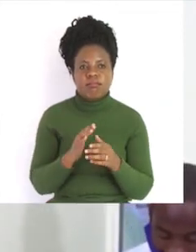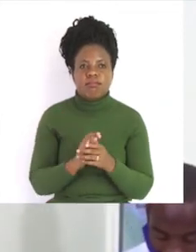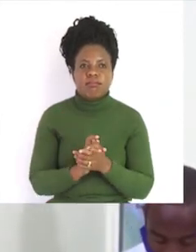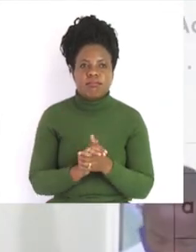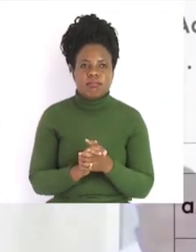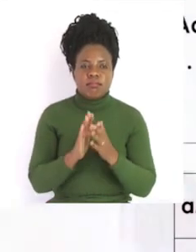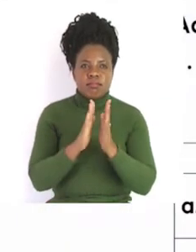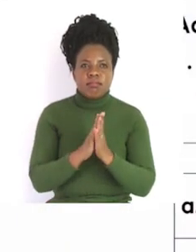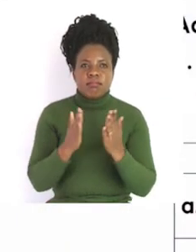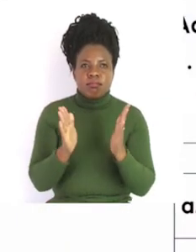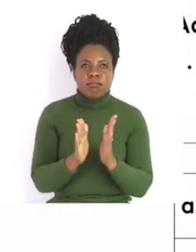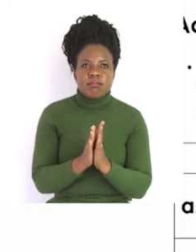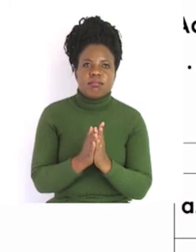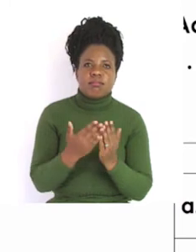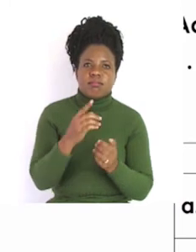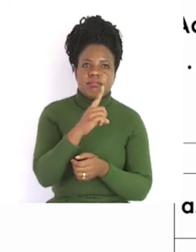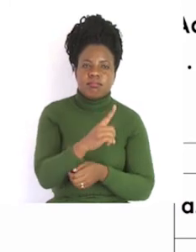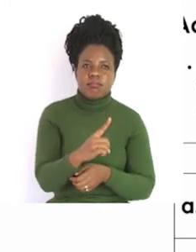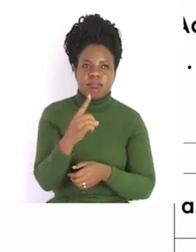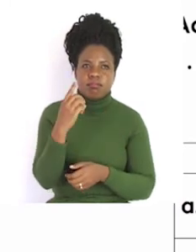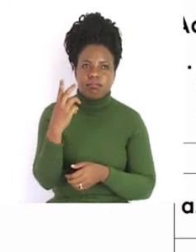page 13.